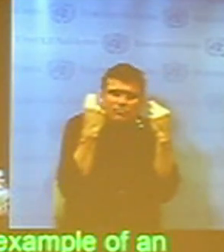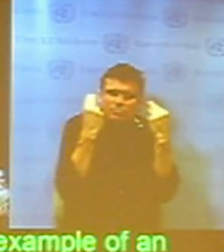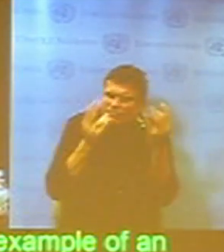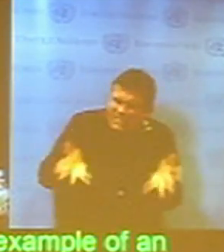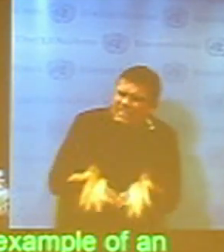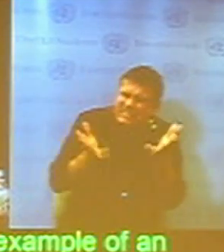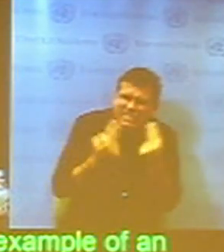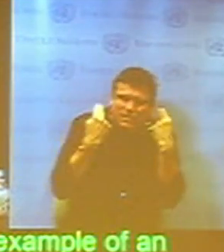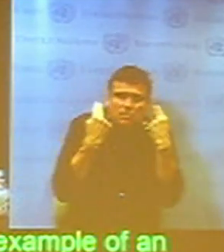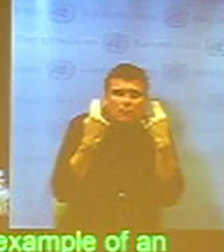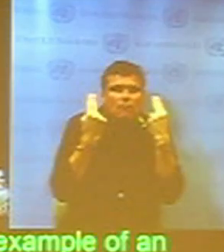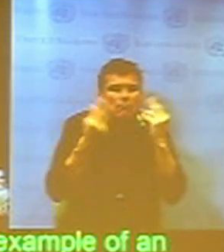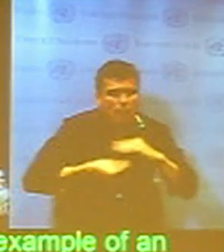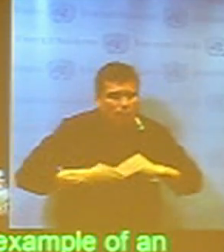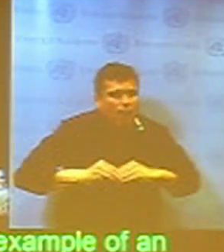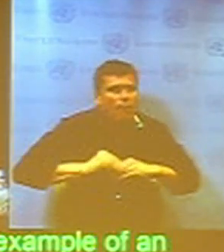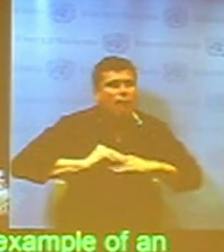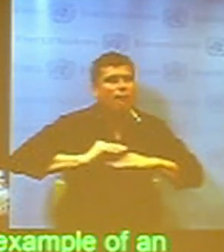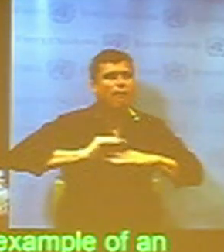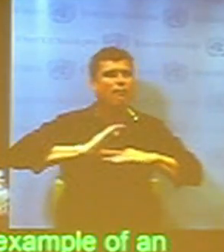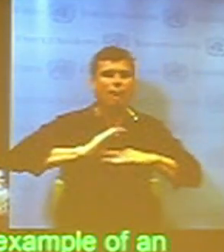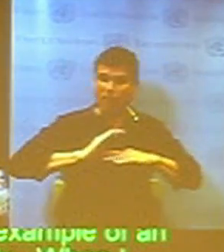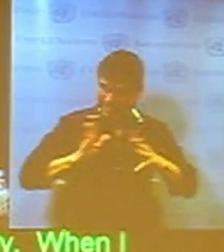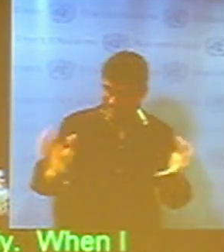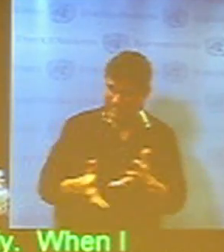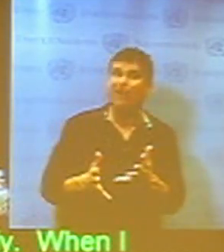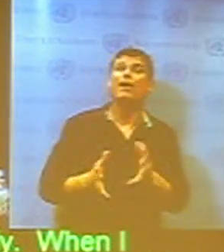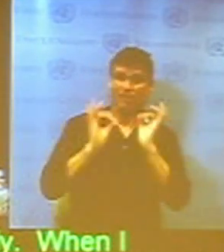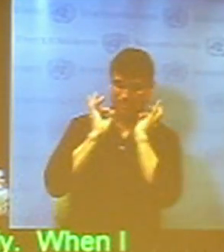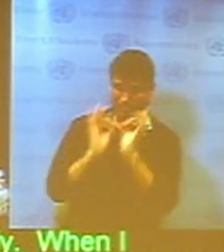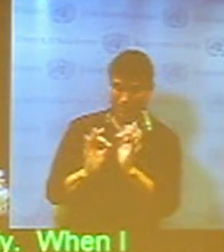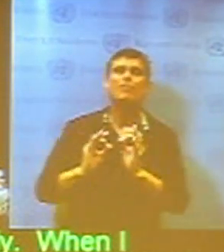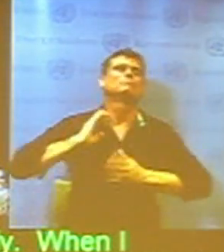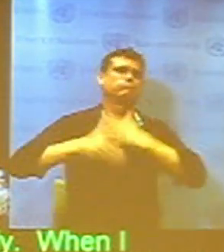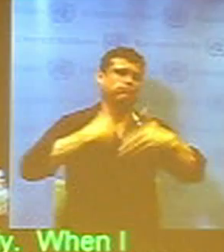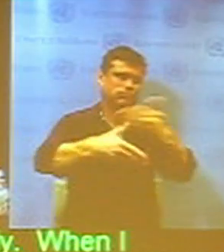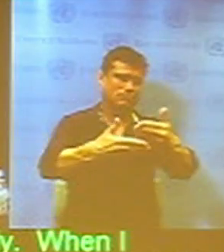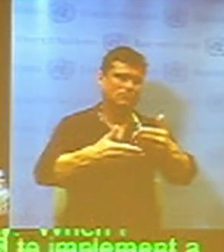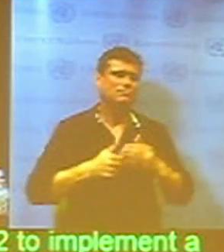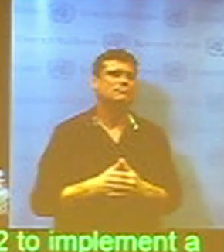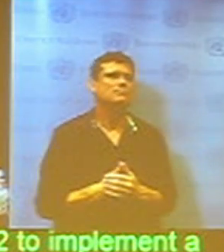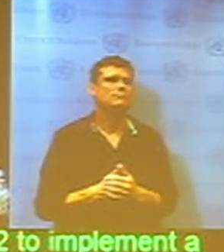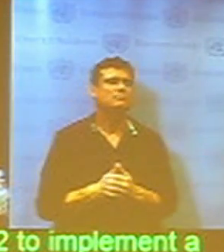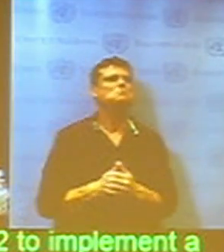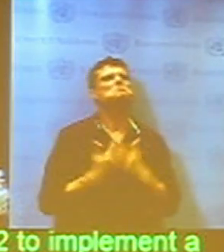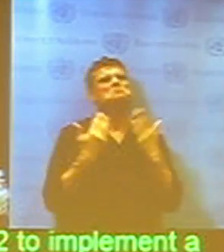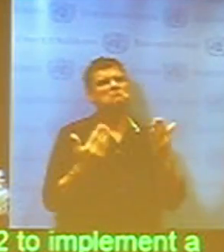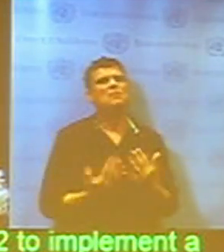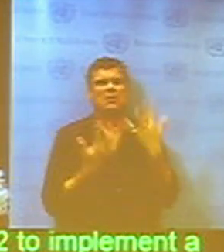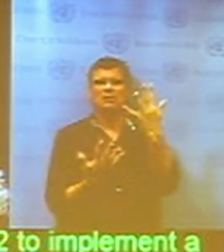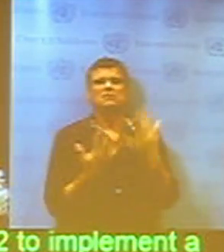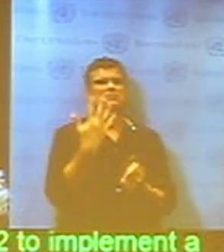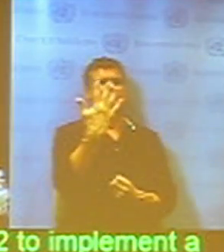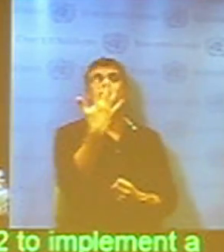implement a wheelchair basketball program for women. We ran into many of these challenges where